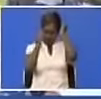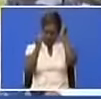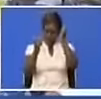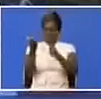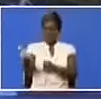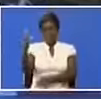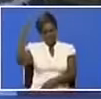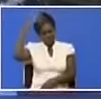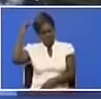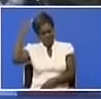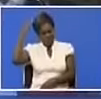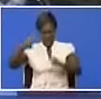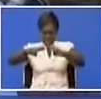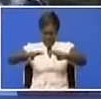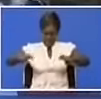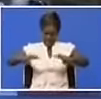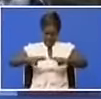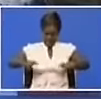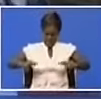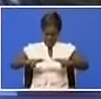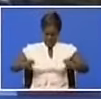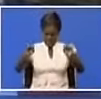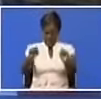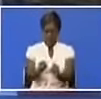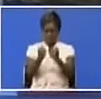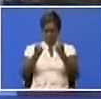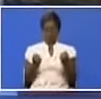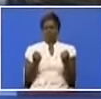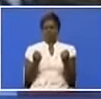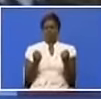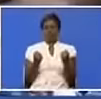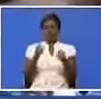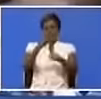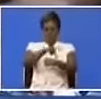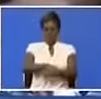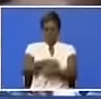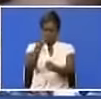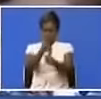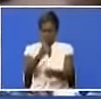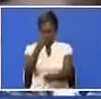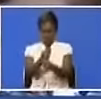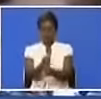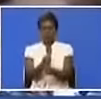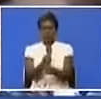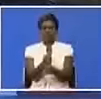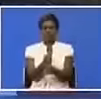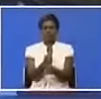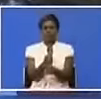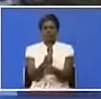conducting search, rescue, and recovery operations, which are